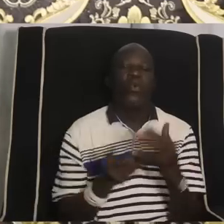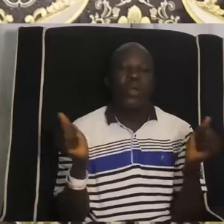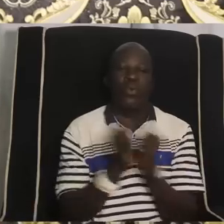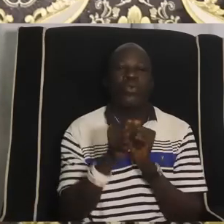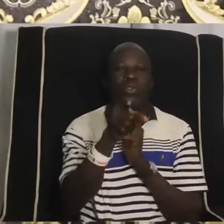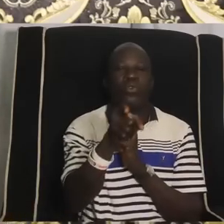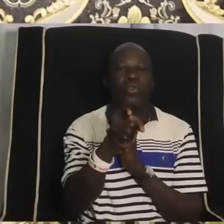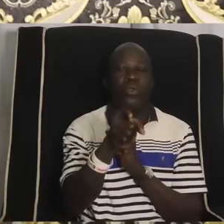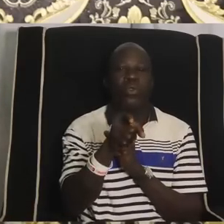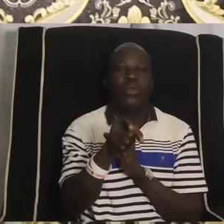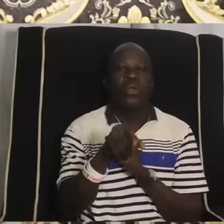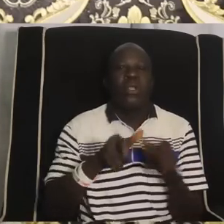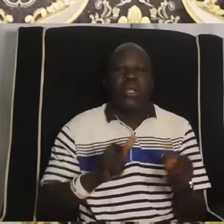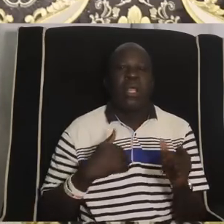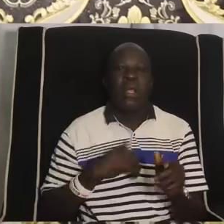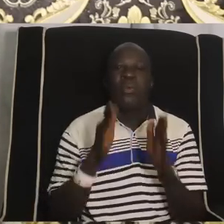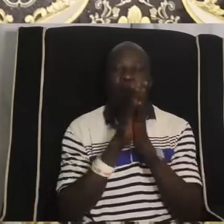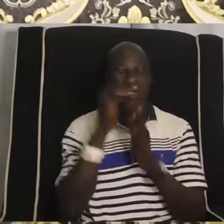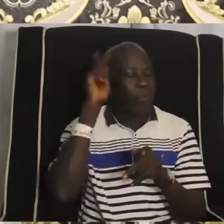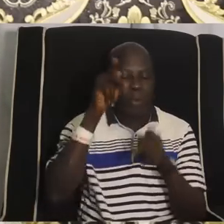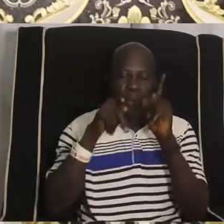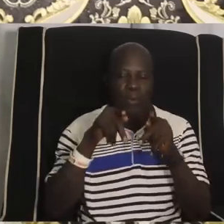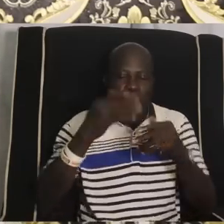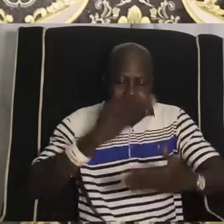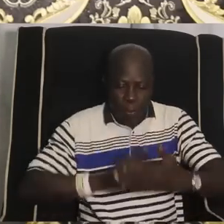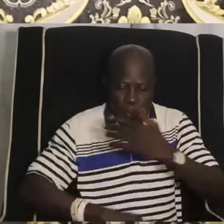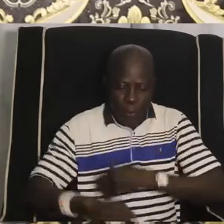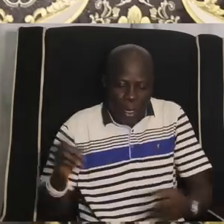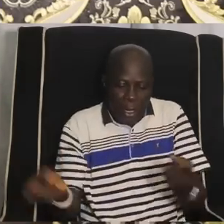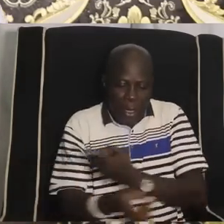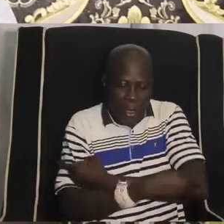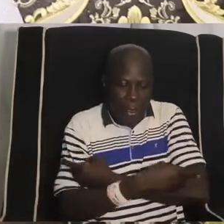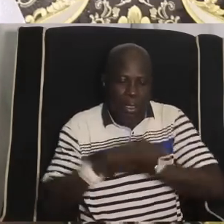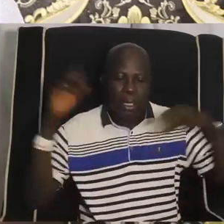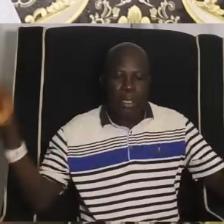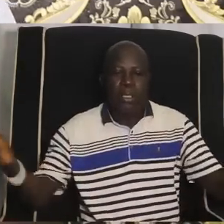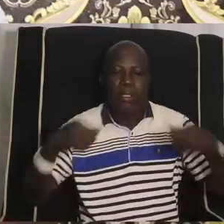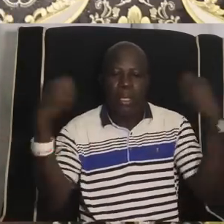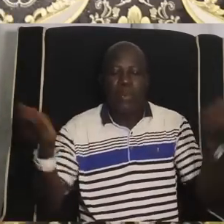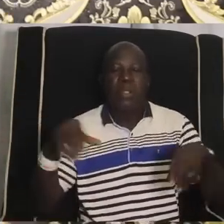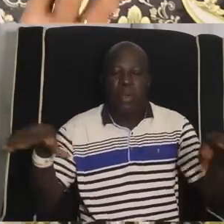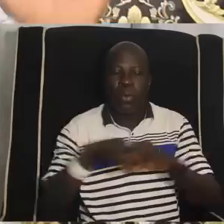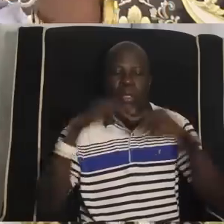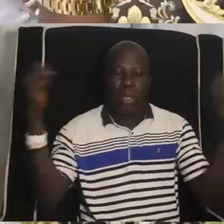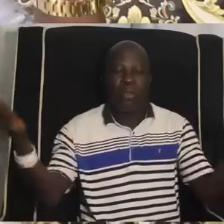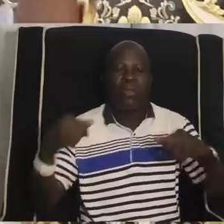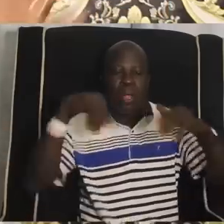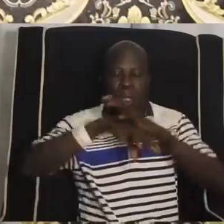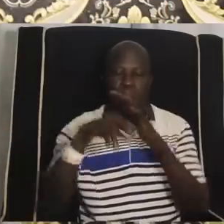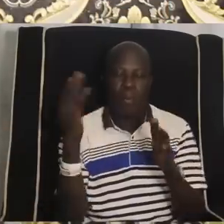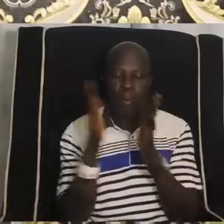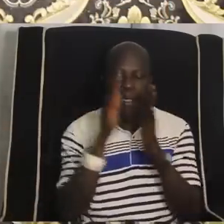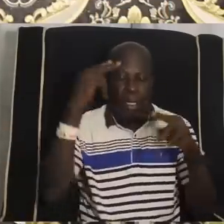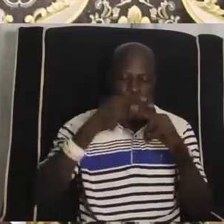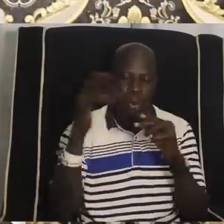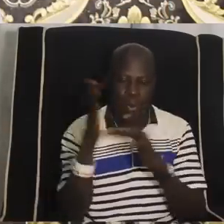ọ. Ẹ̀sìn gbàdúrà fún ọ lọ́jọ́ ìbí. Àwọn oníwọ́dé náà ni fásitì. People celebrate wedding. Gbàdúrà lórúkọ Jésù. I pray the